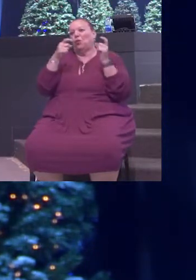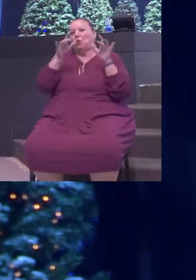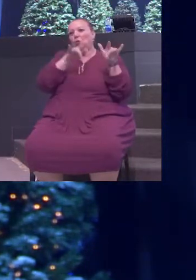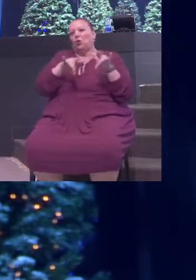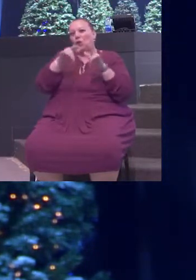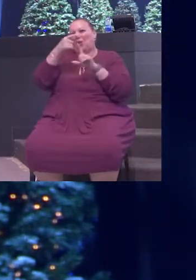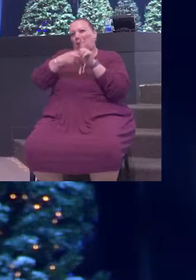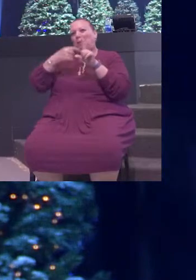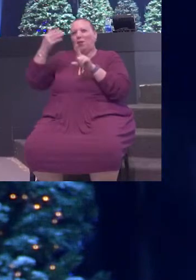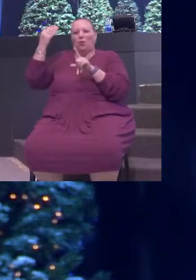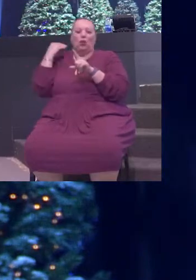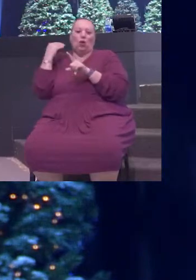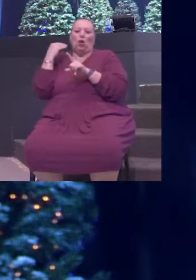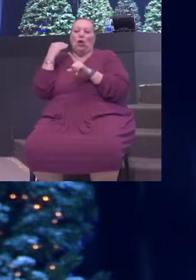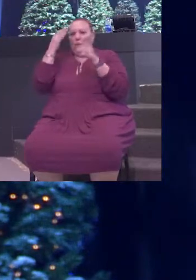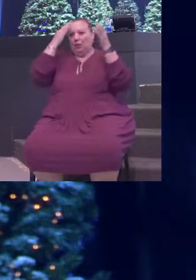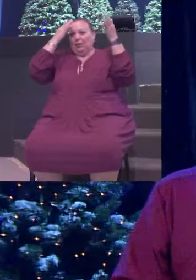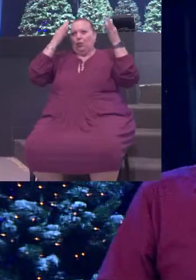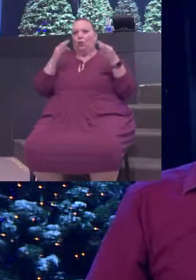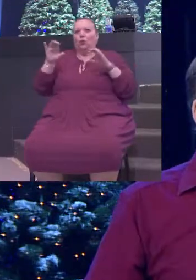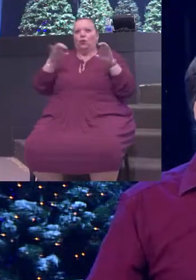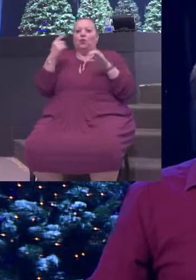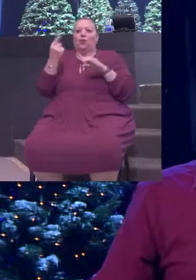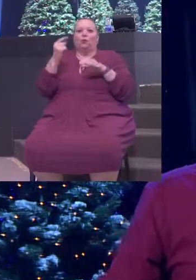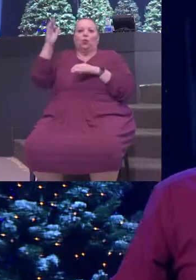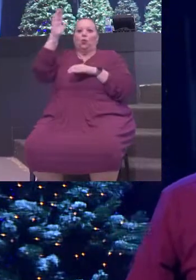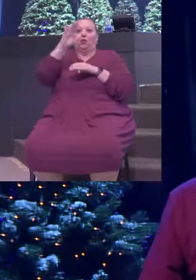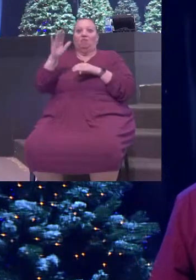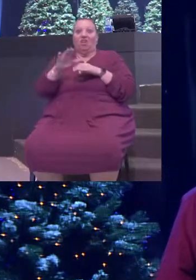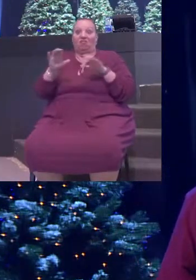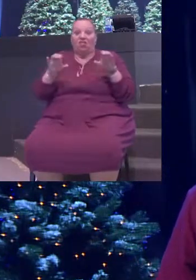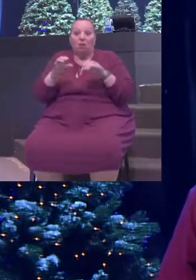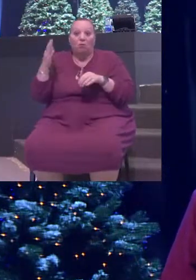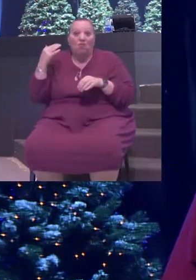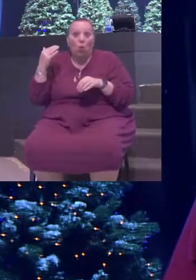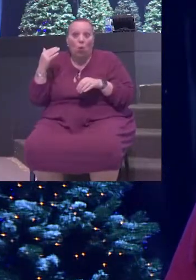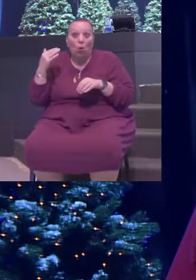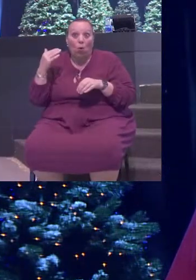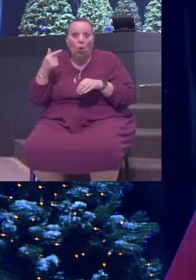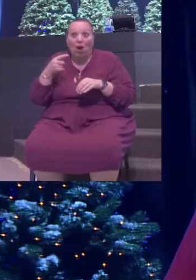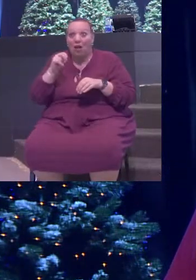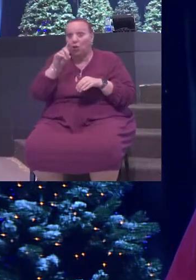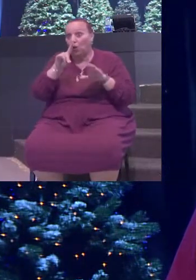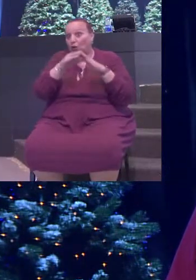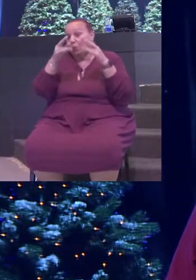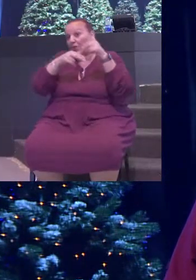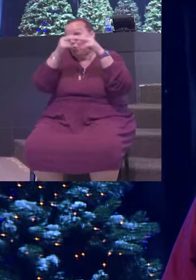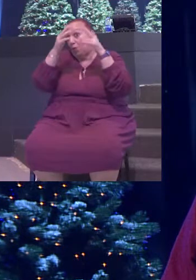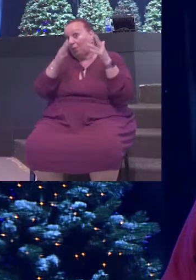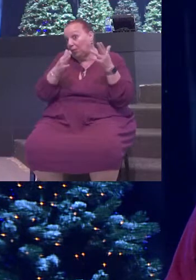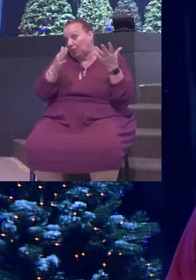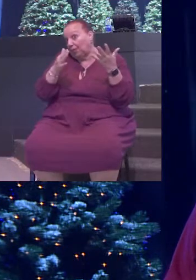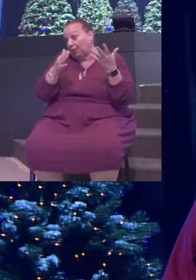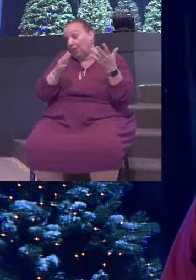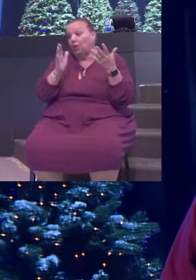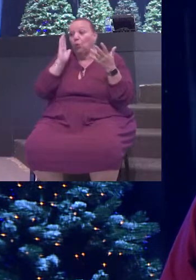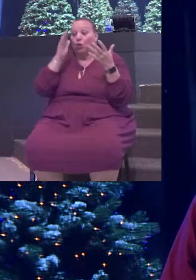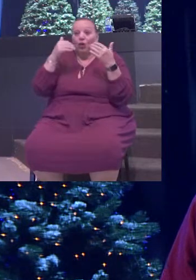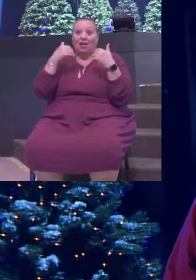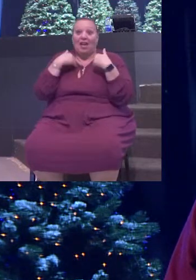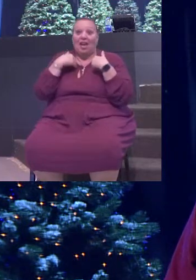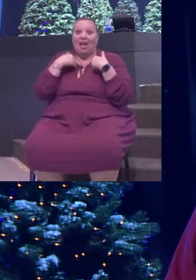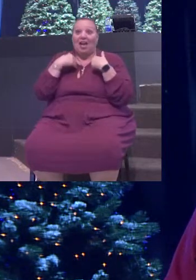probably about a month ago, and we determined that we would do something that we've never done before at a grand opening for a building, and we're actually going to have